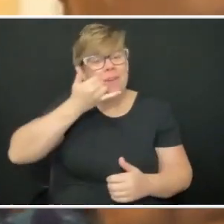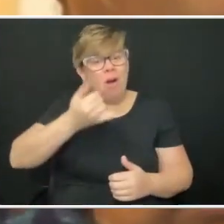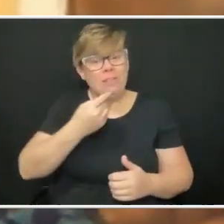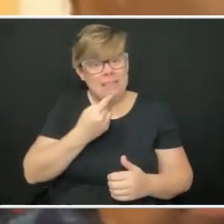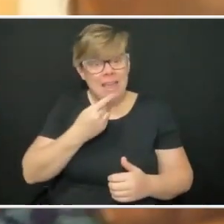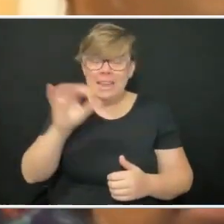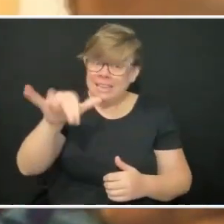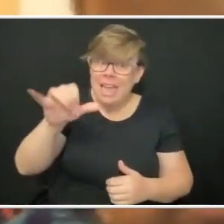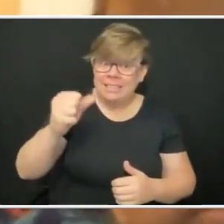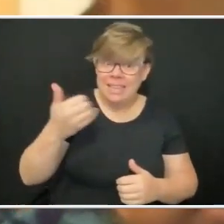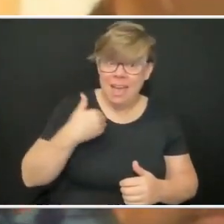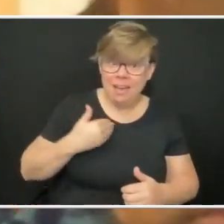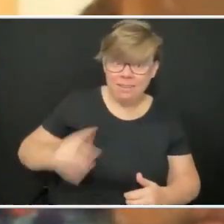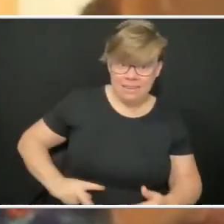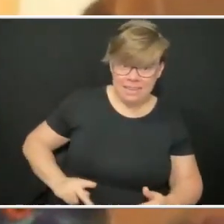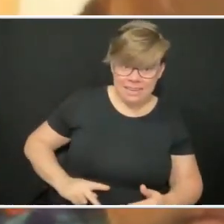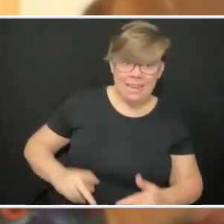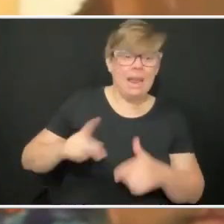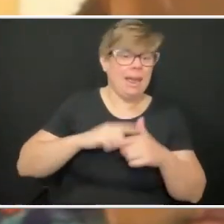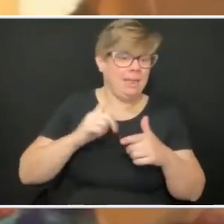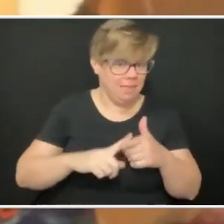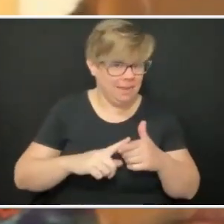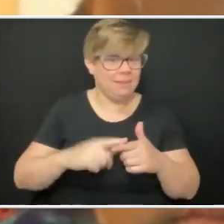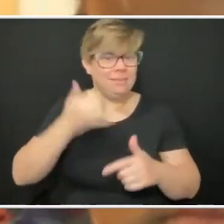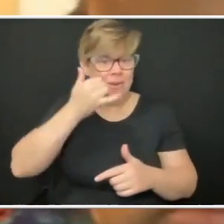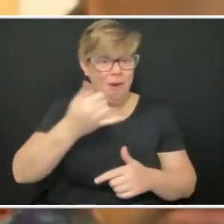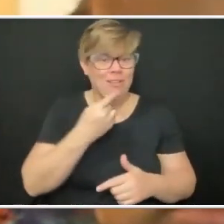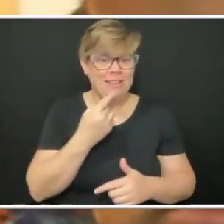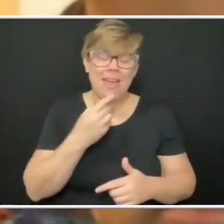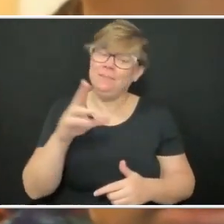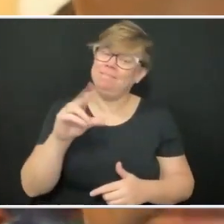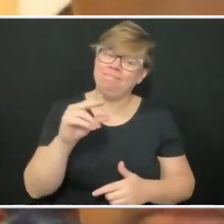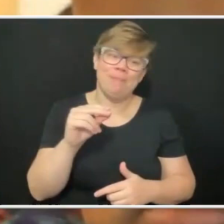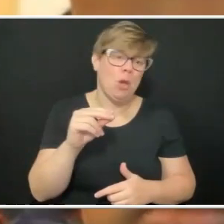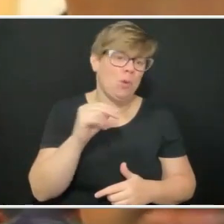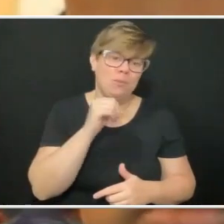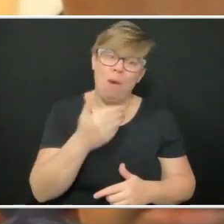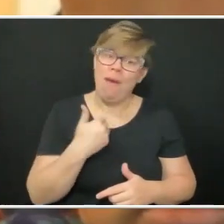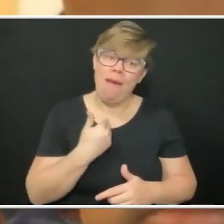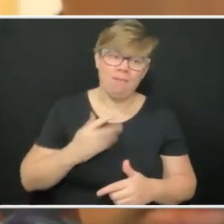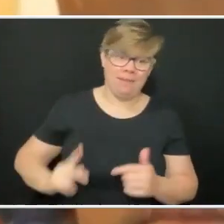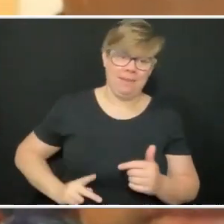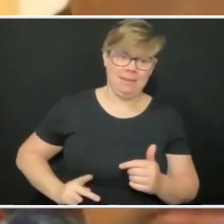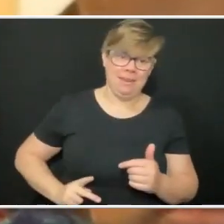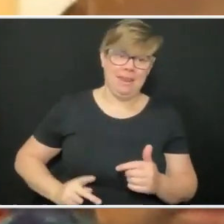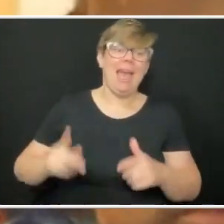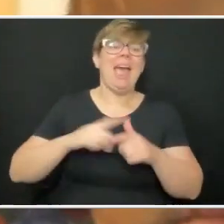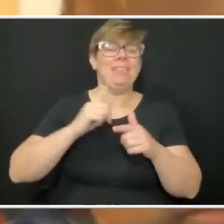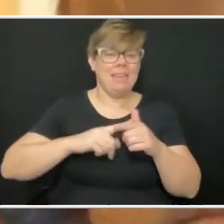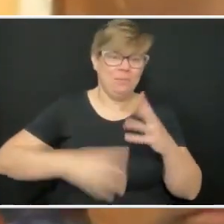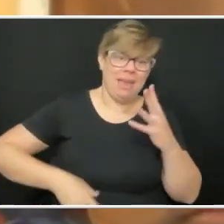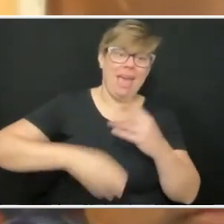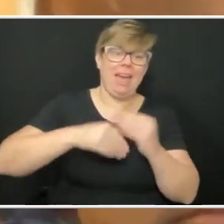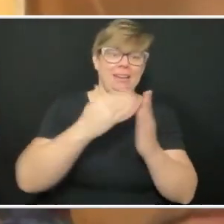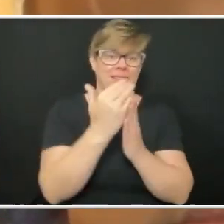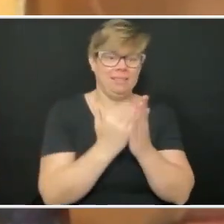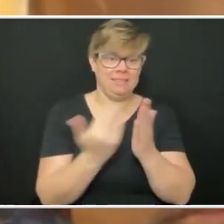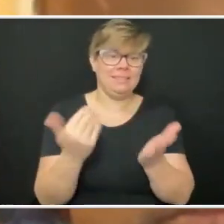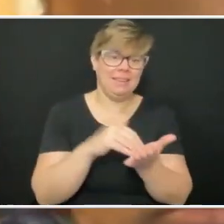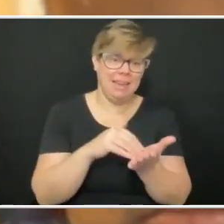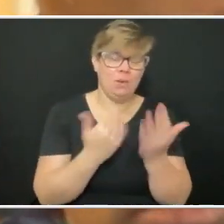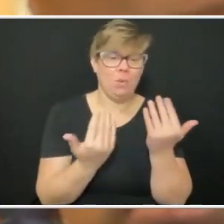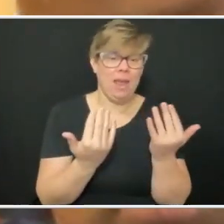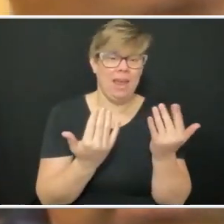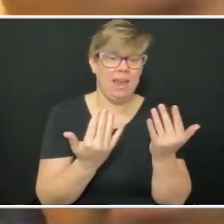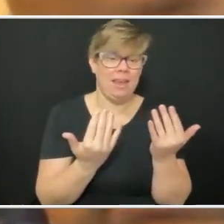there, and then we got a call that we didn't have it. So that put us back on the waiting list, and it was actually